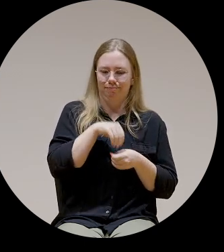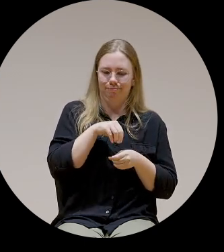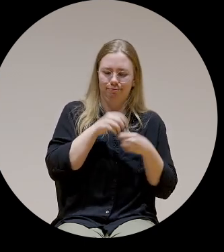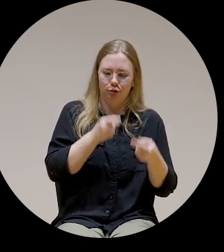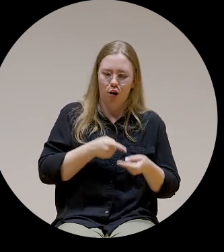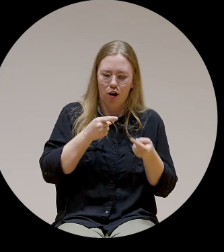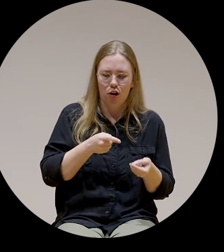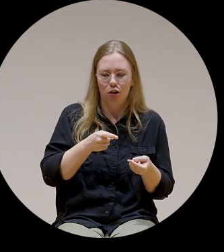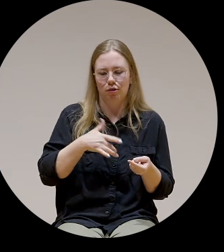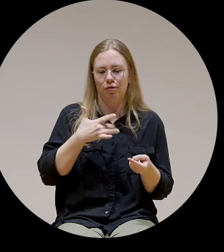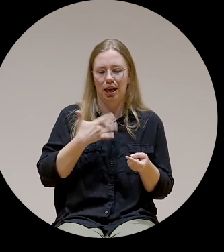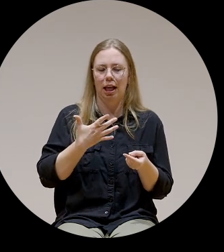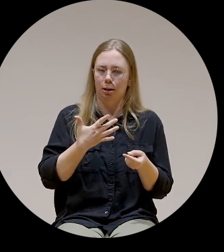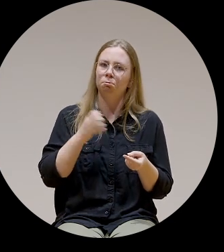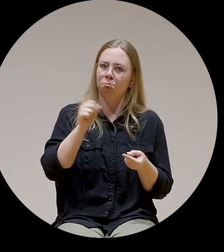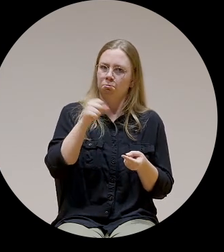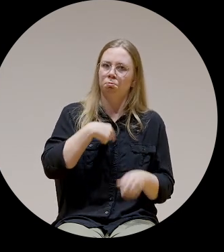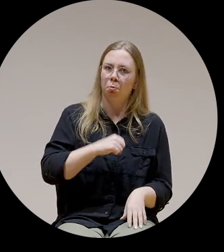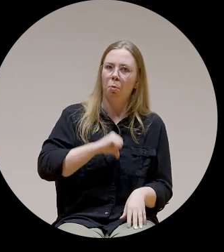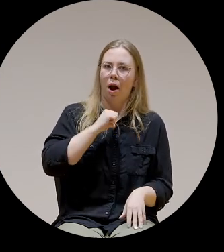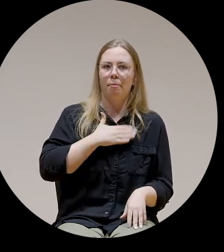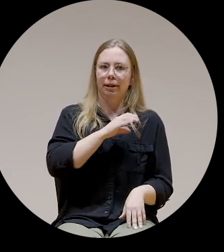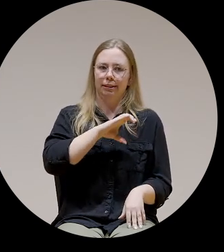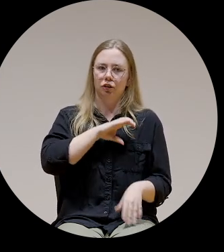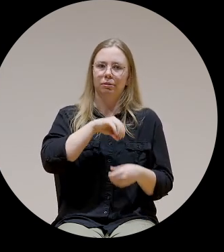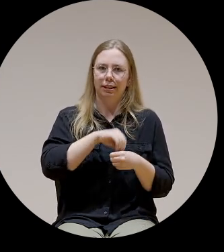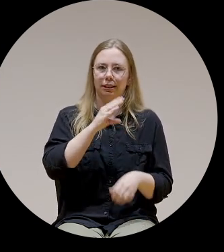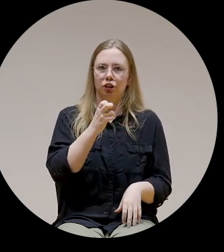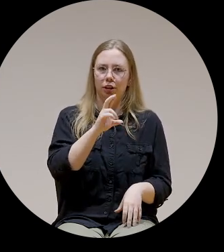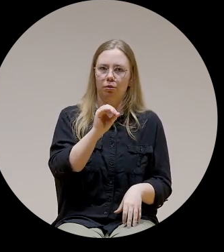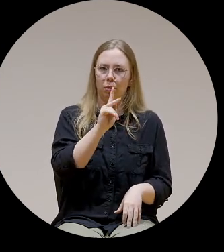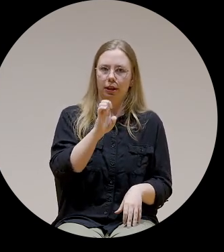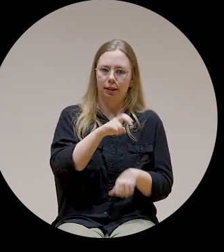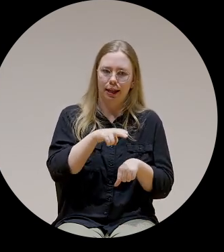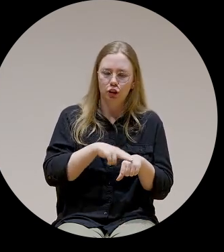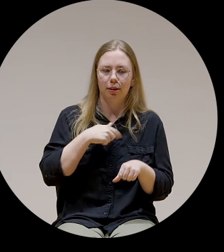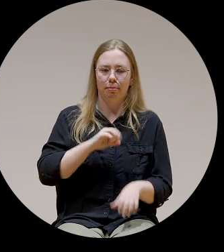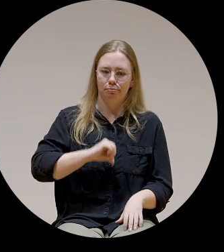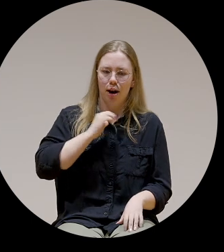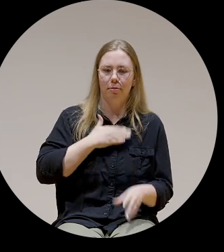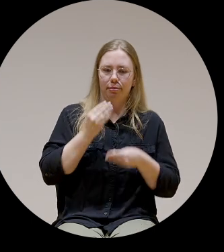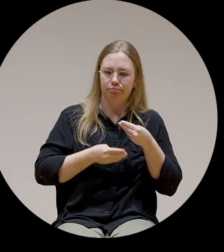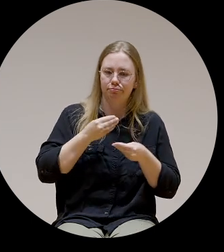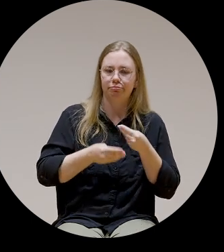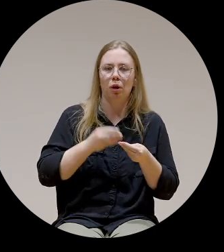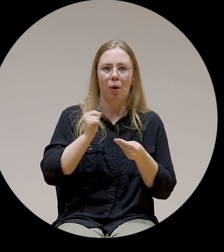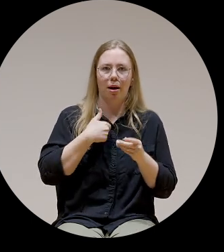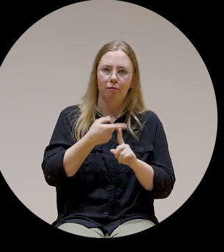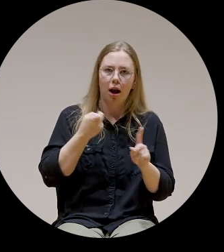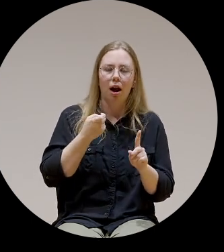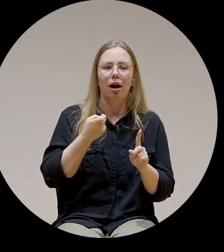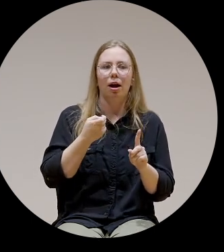being proud of her citizenship in the Cherokee Nation, on her heritage and the ancestry, from which